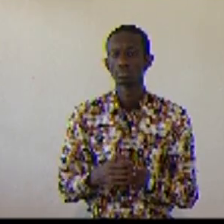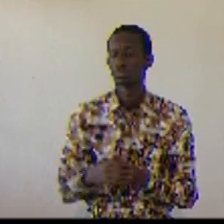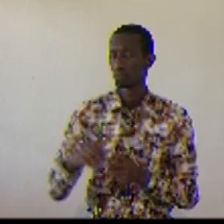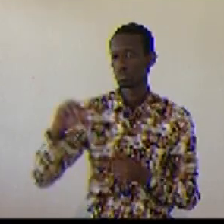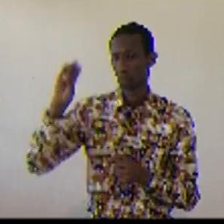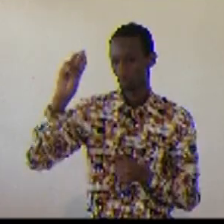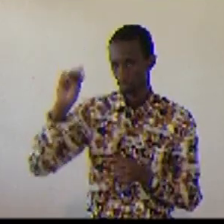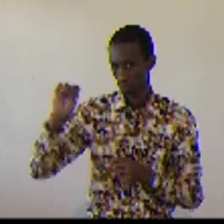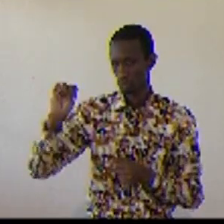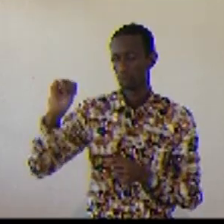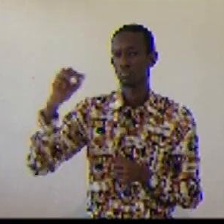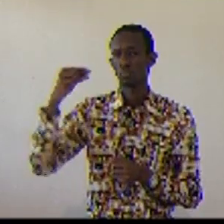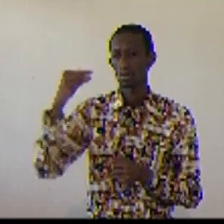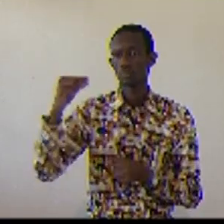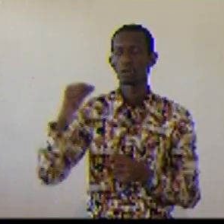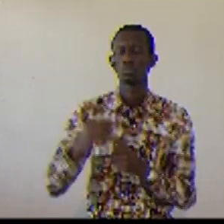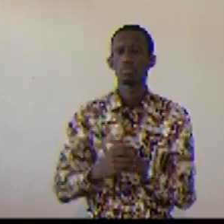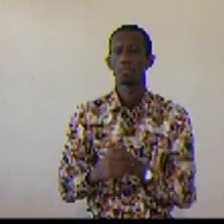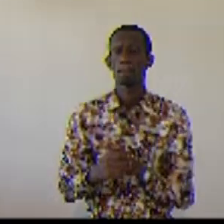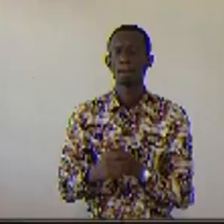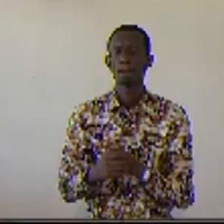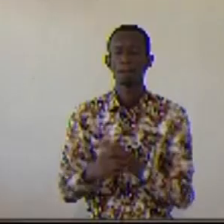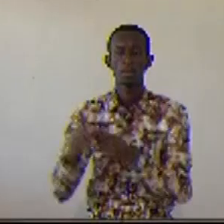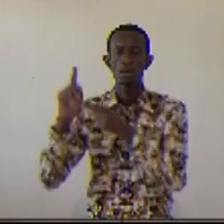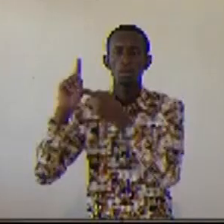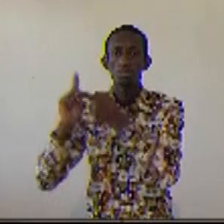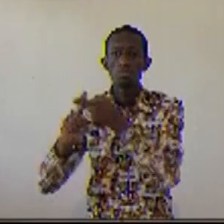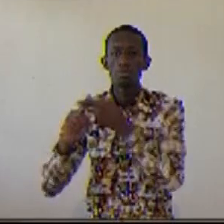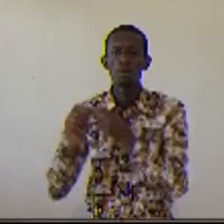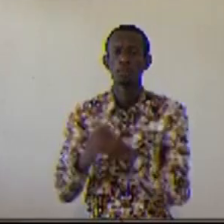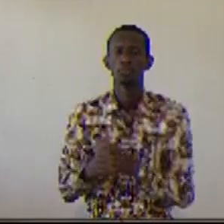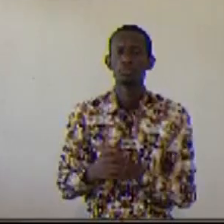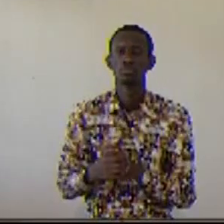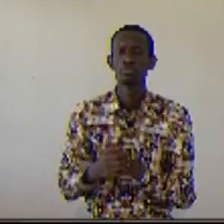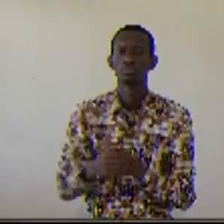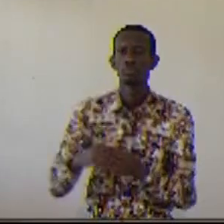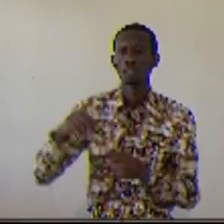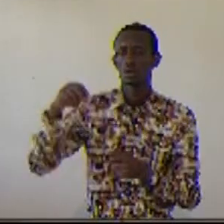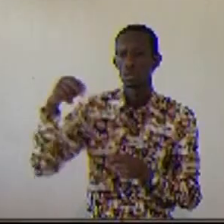plus hydrochloric acid. This will give magnesium chloride